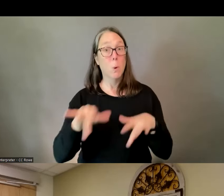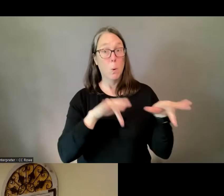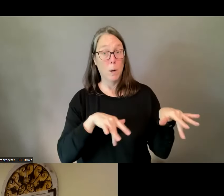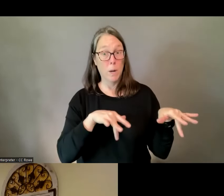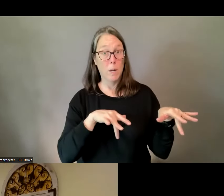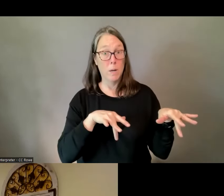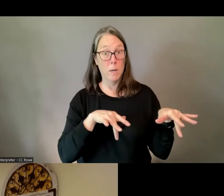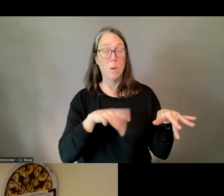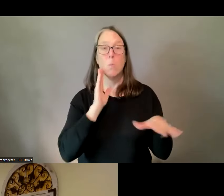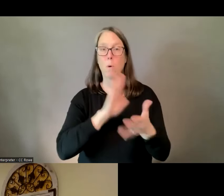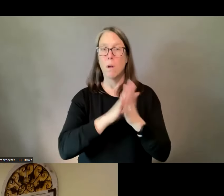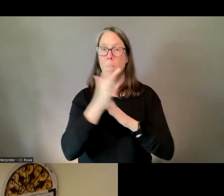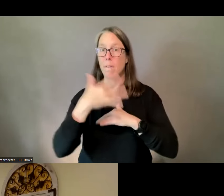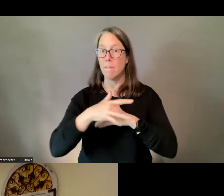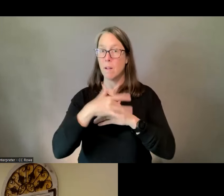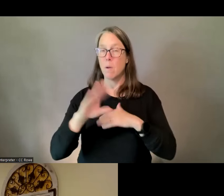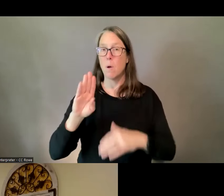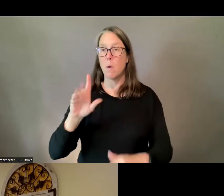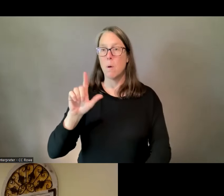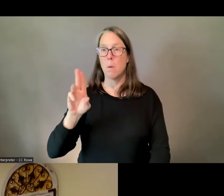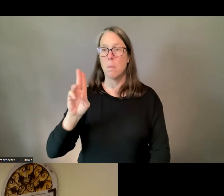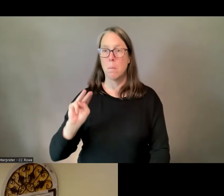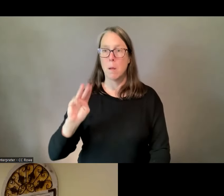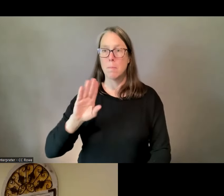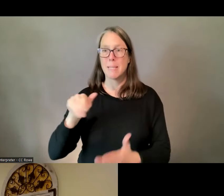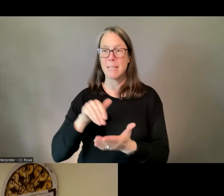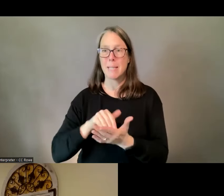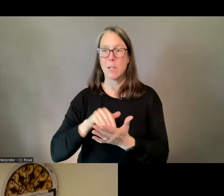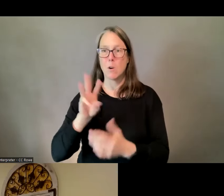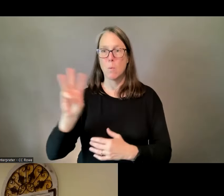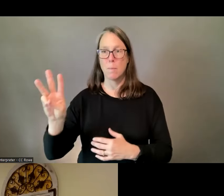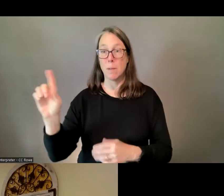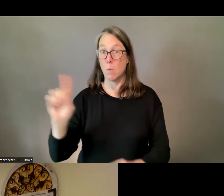It'll be made available on the Blum Center website at